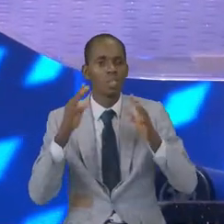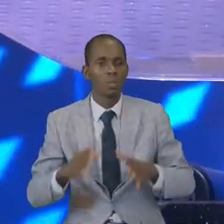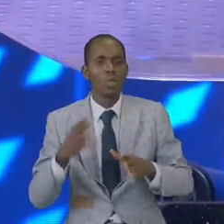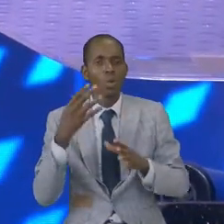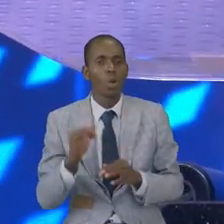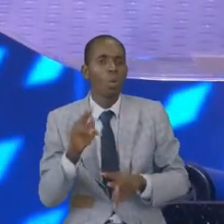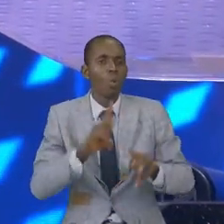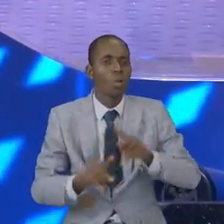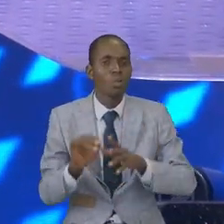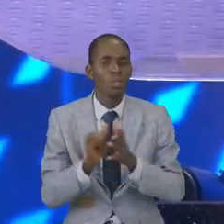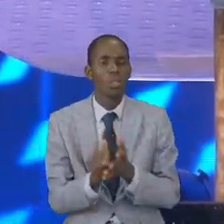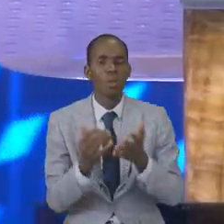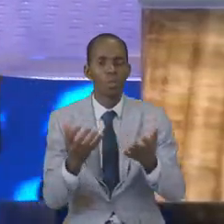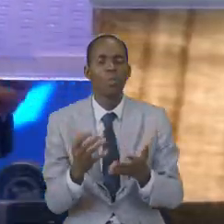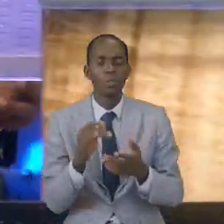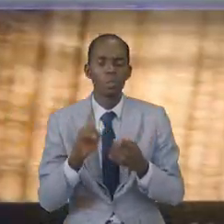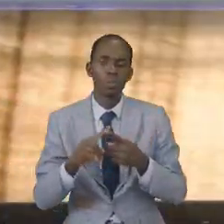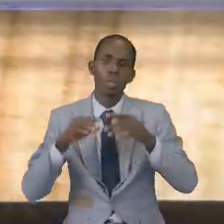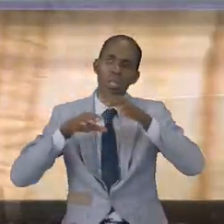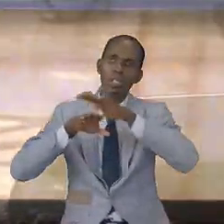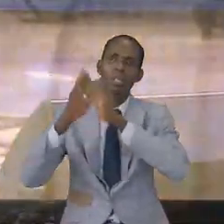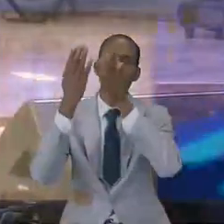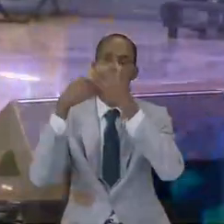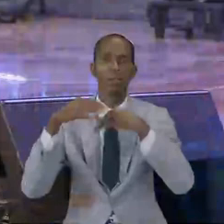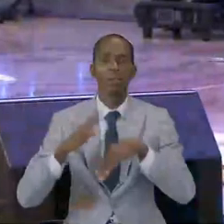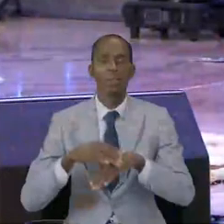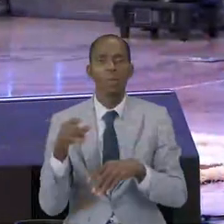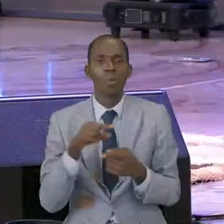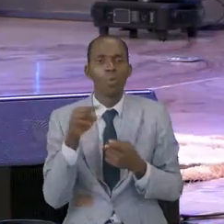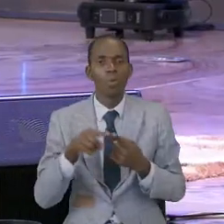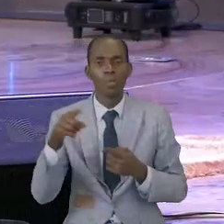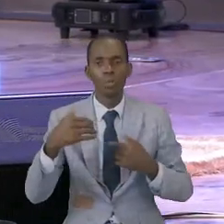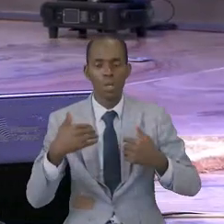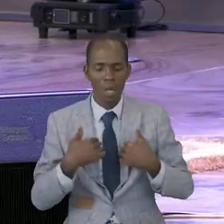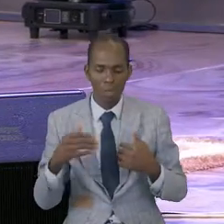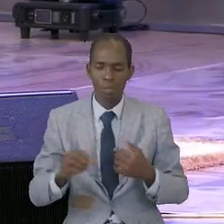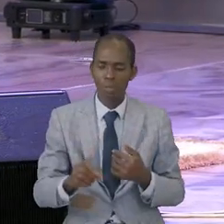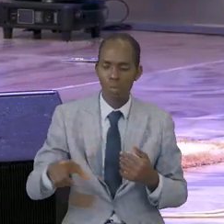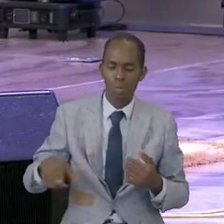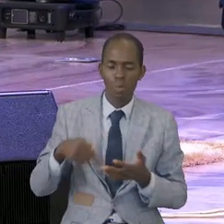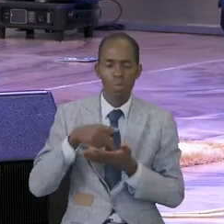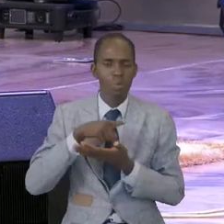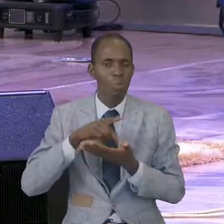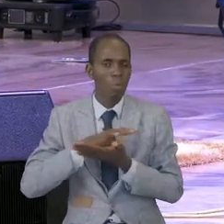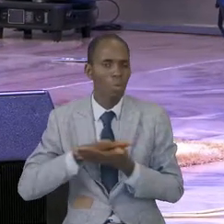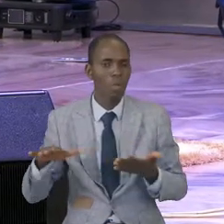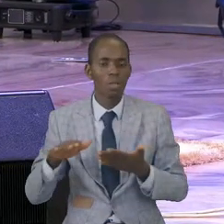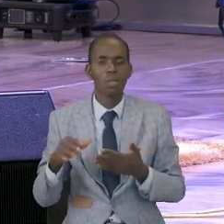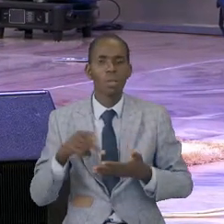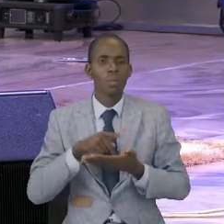to get to heaven. When you have sown purity of heart, purity of life, and purity